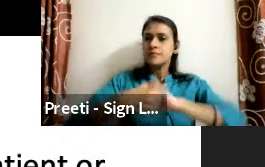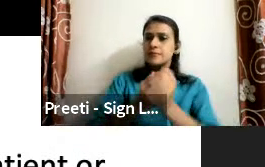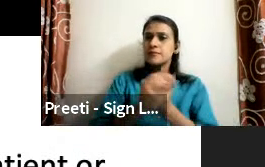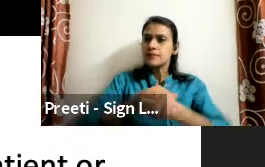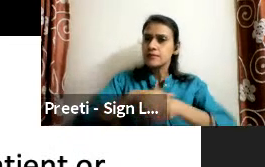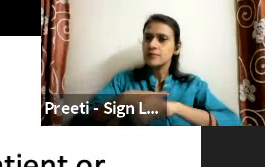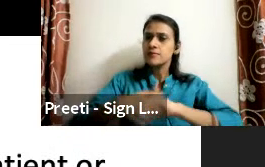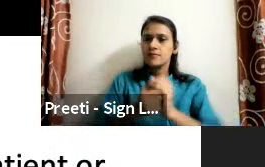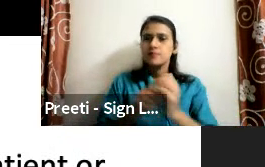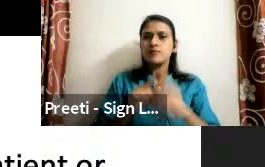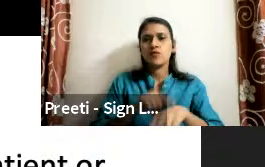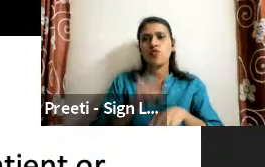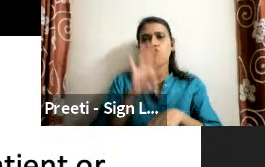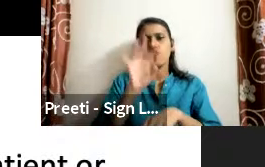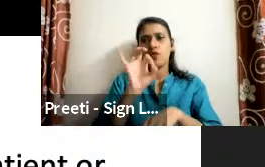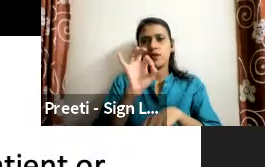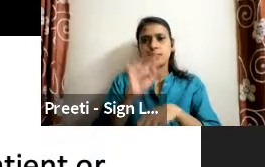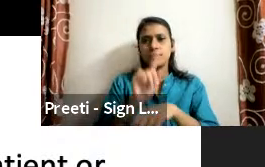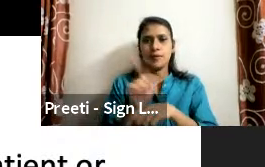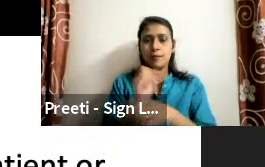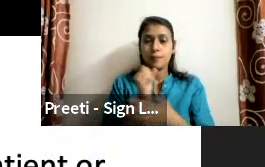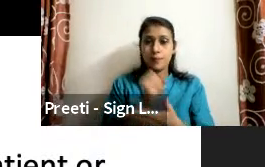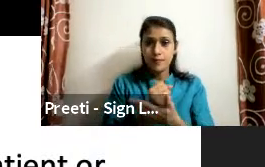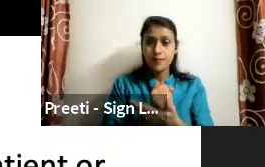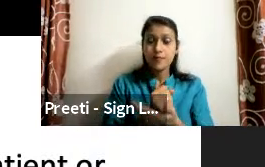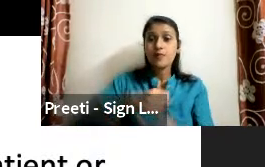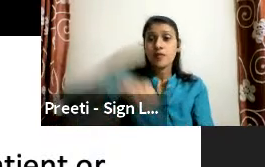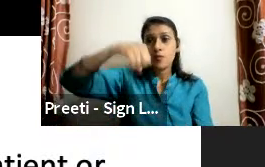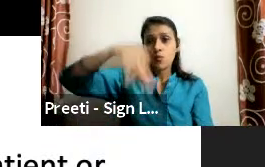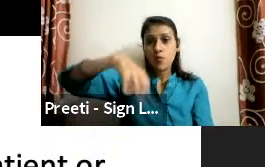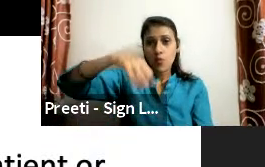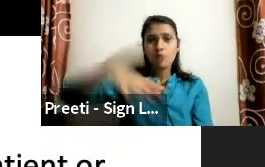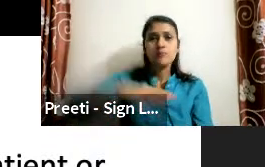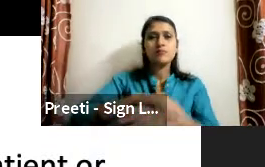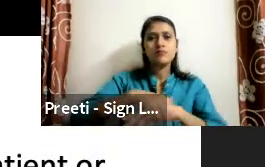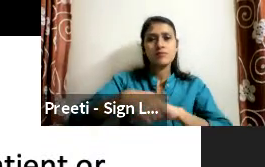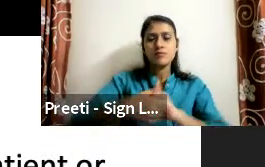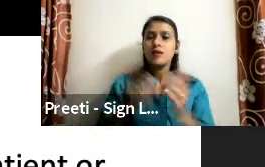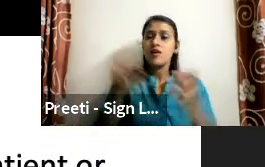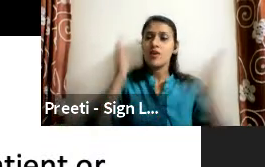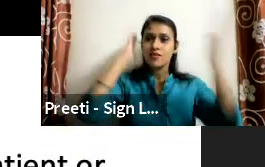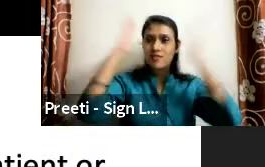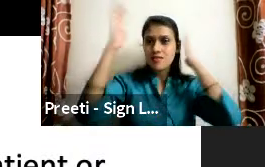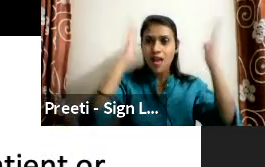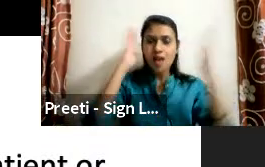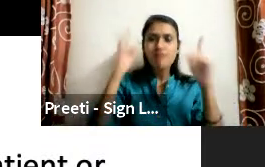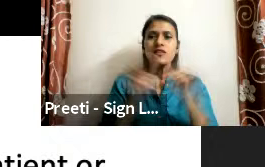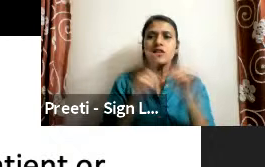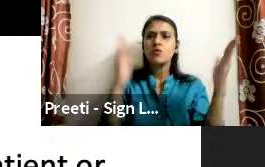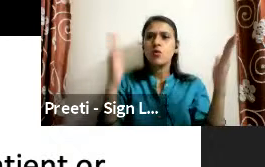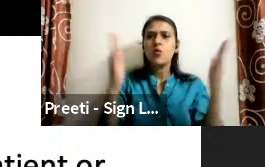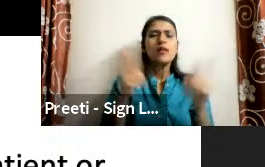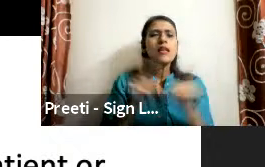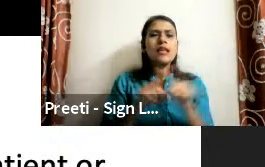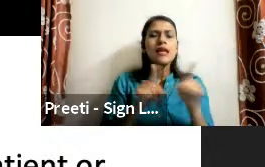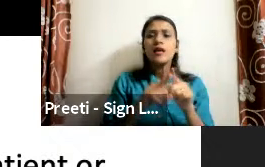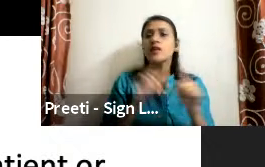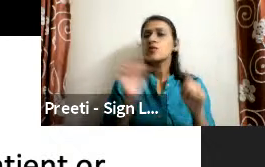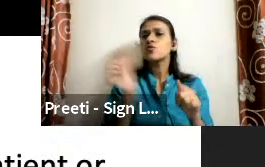dirty. Use disposable paper towels to dry your hands after washing and discard them in a